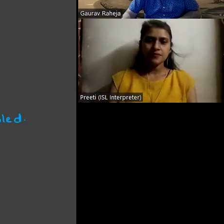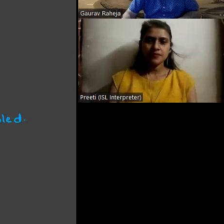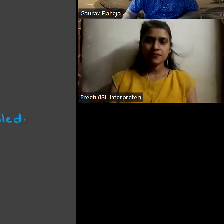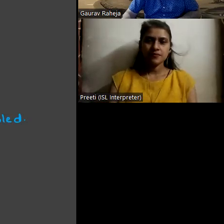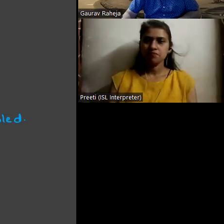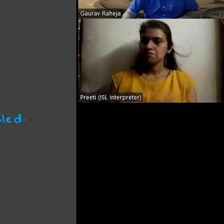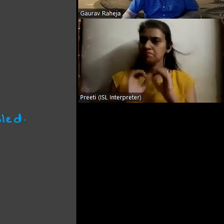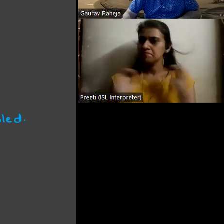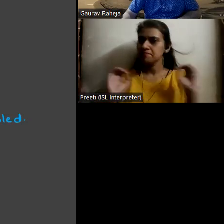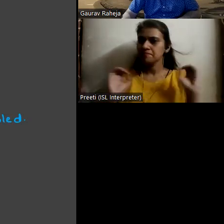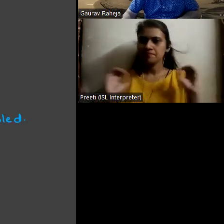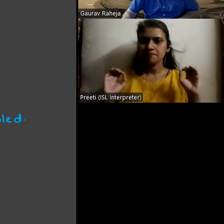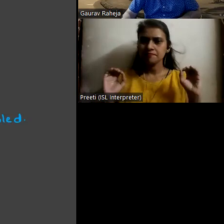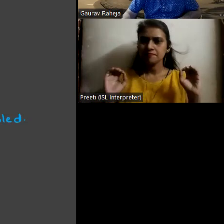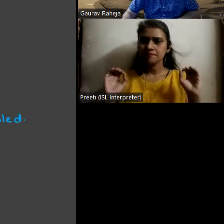Nobody?